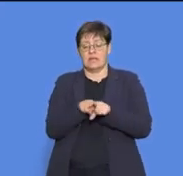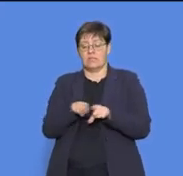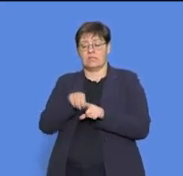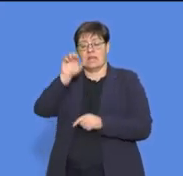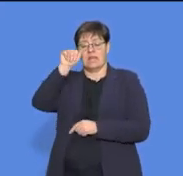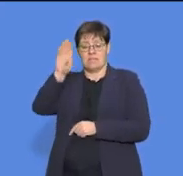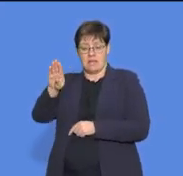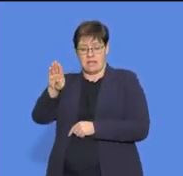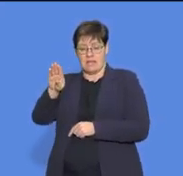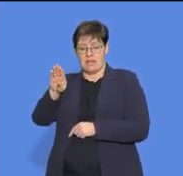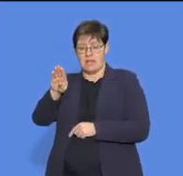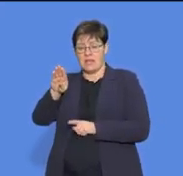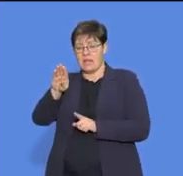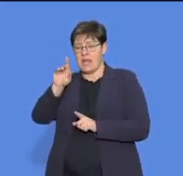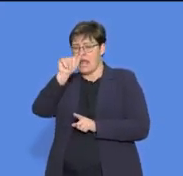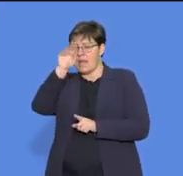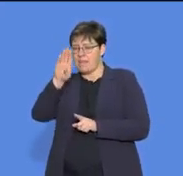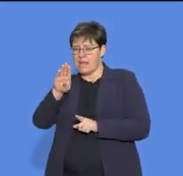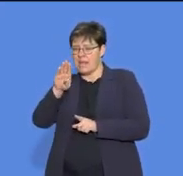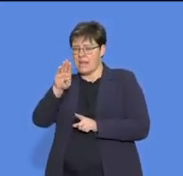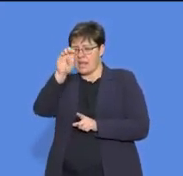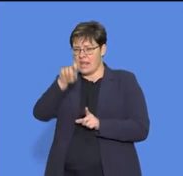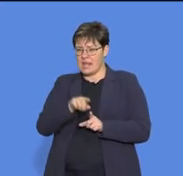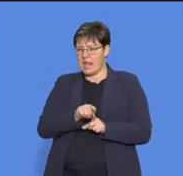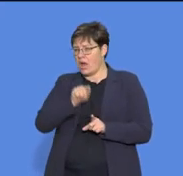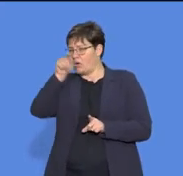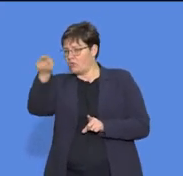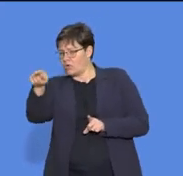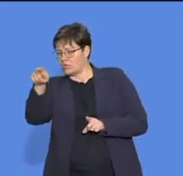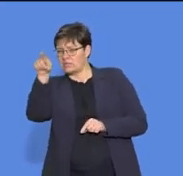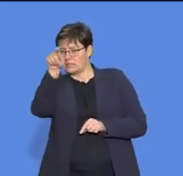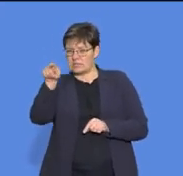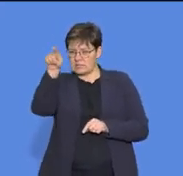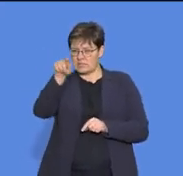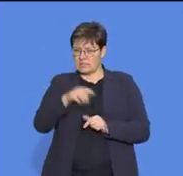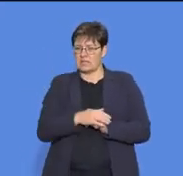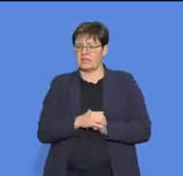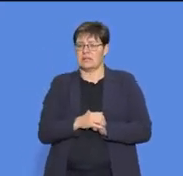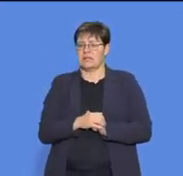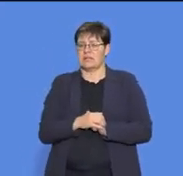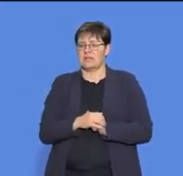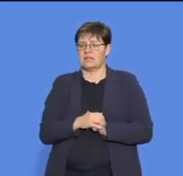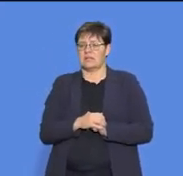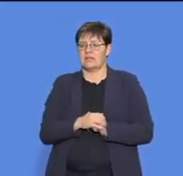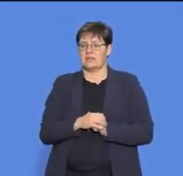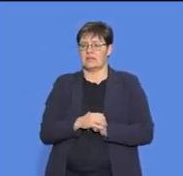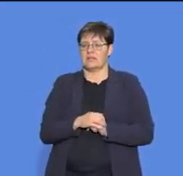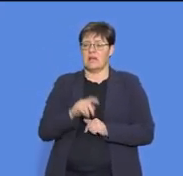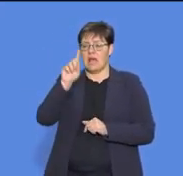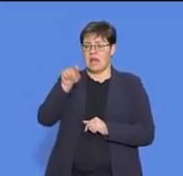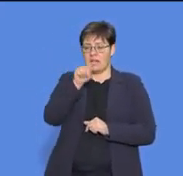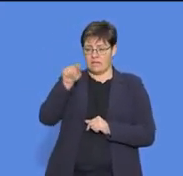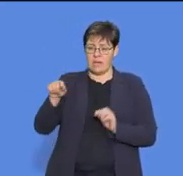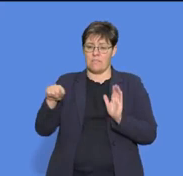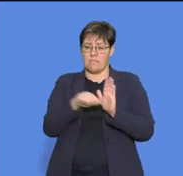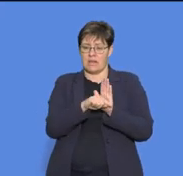okay, equals to AB and the angle across it. And the angle across from AB is this angle here, so it's going to